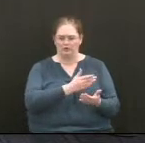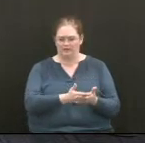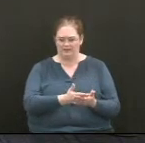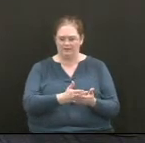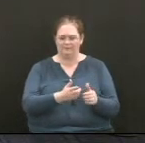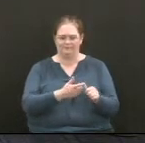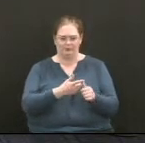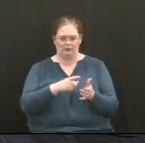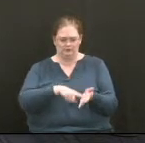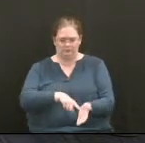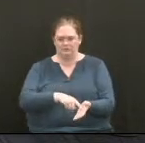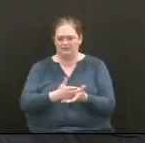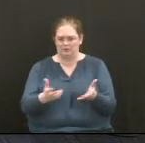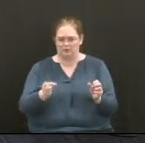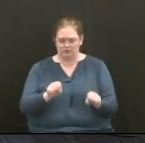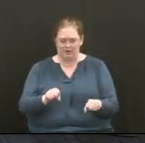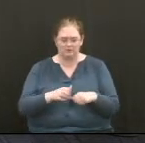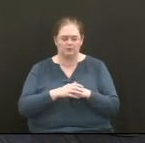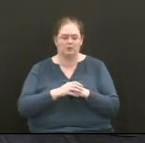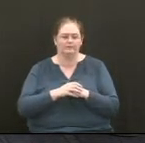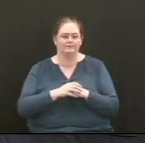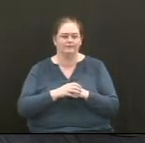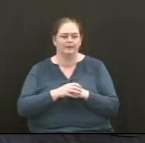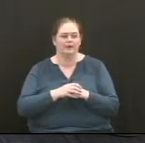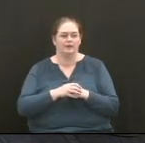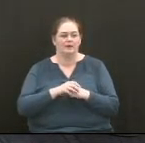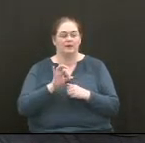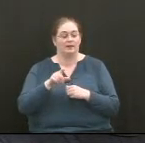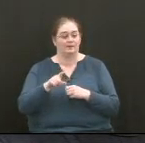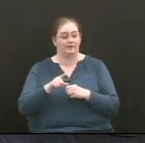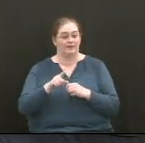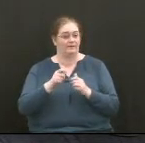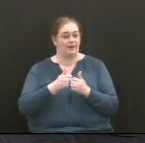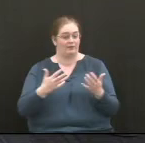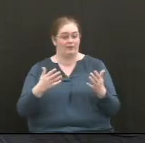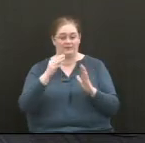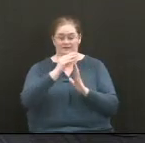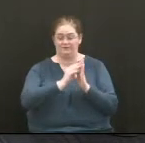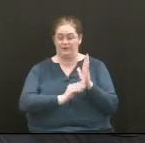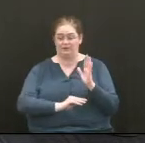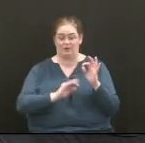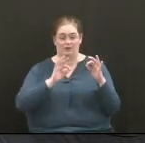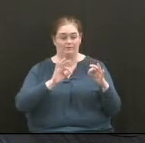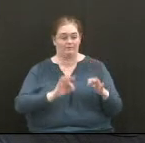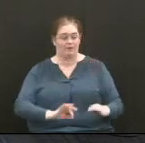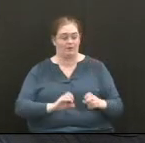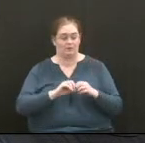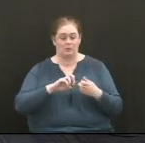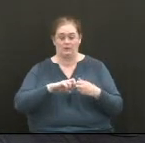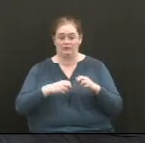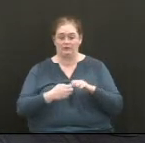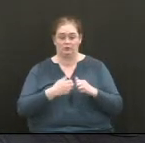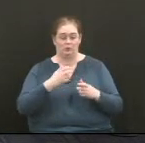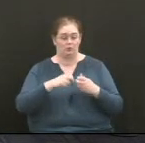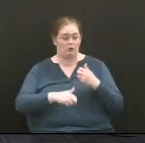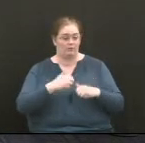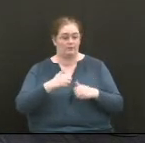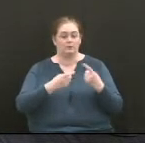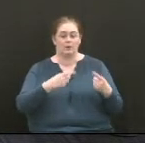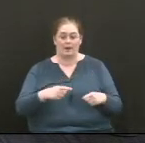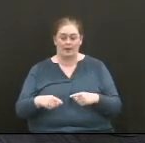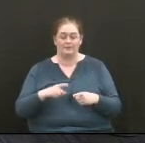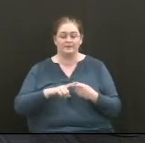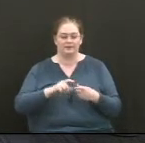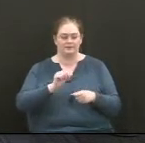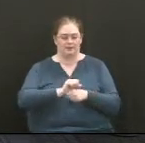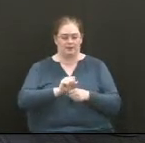first out, as much as possible. If everything's filled out fine, there's no issues, no problems, what happens is